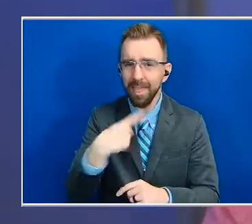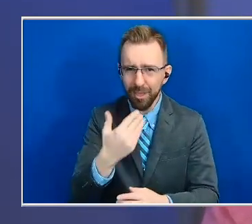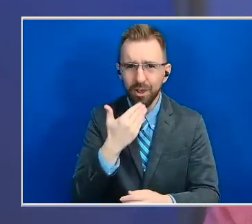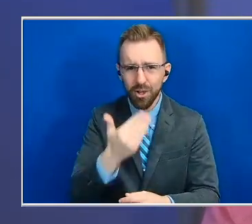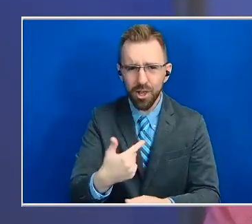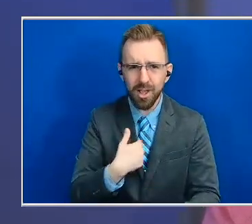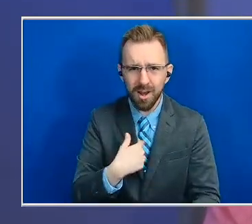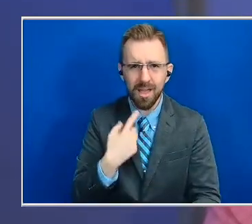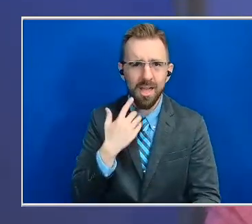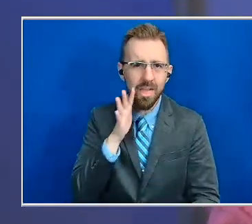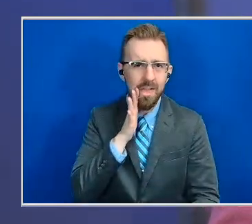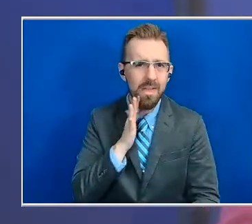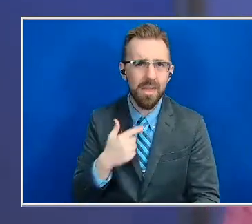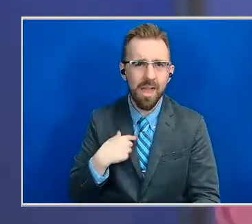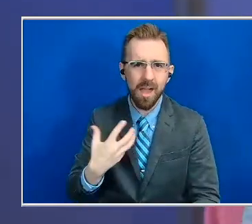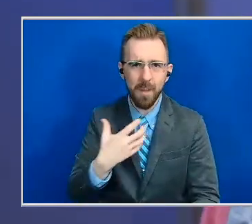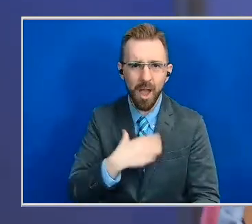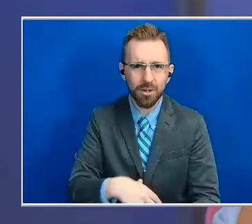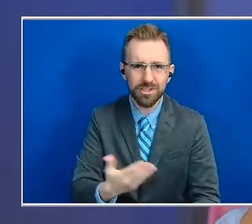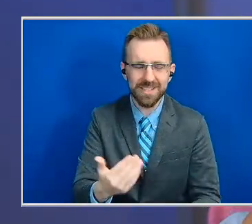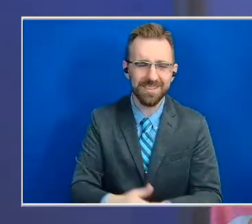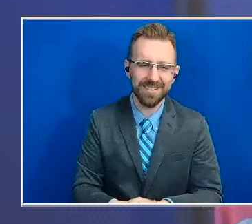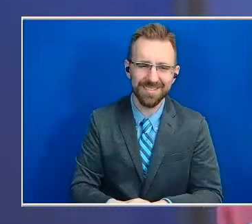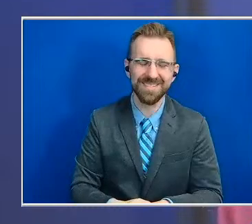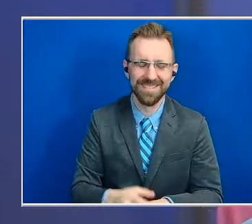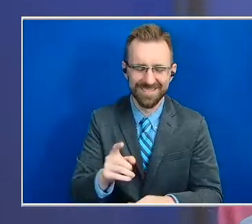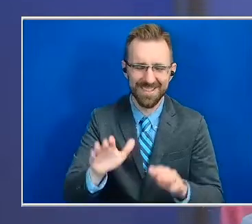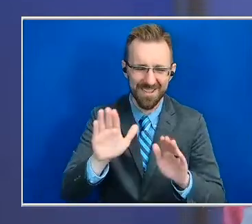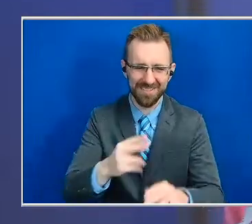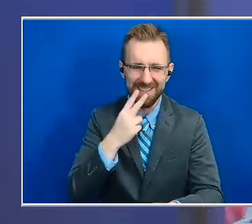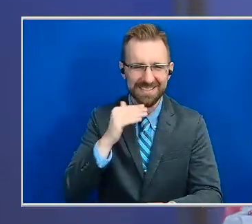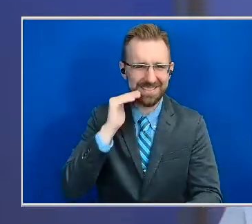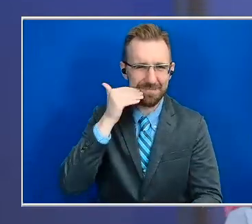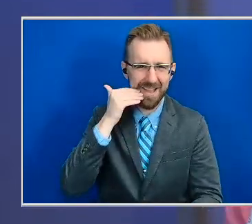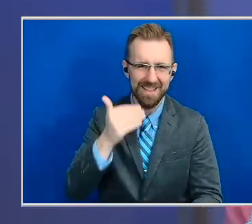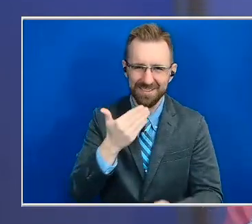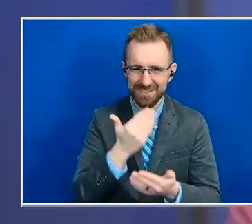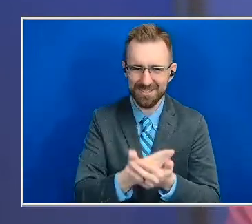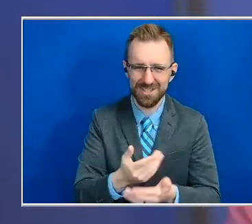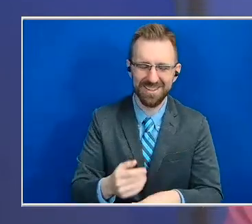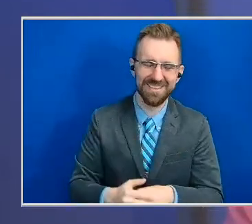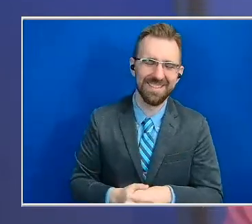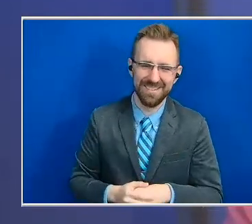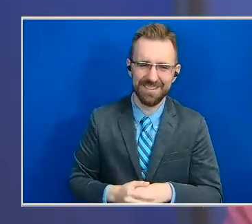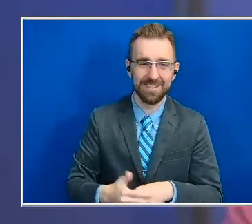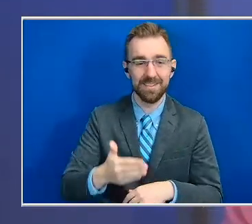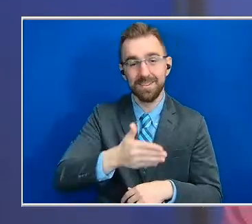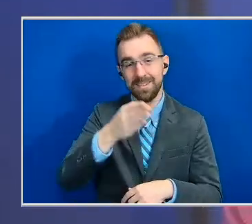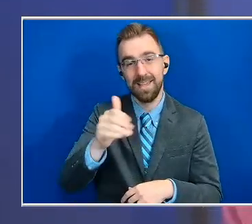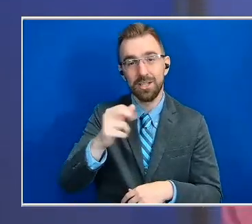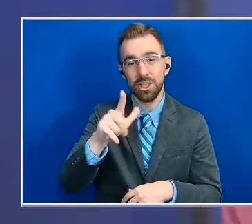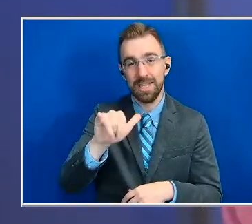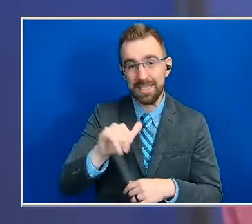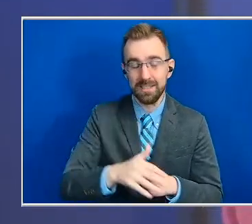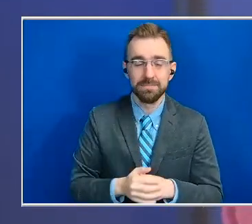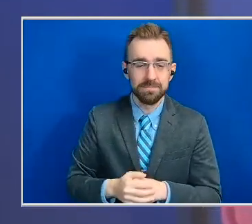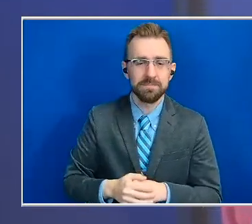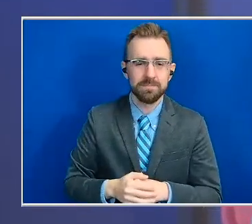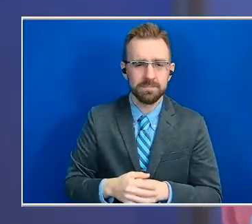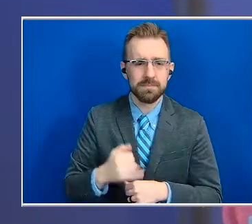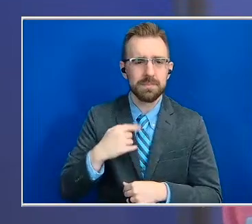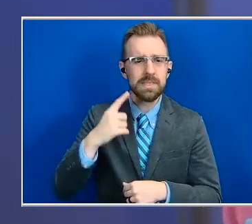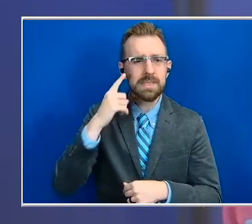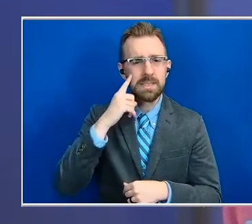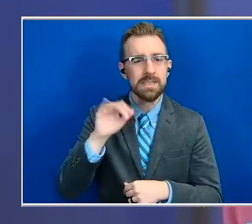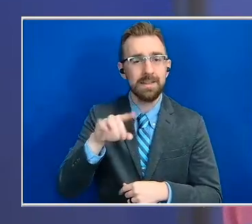So, awesome. I'm seeing a smile. That's good comment. Ashley, how about you? I think that if you can try